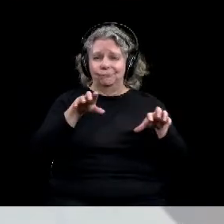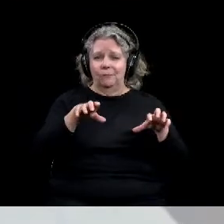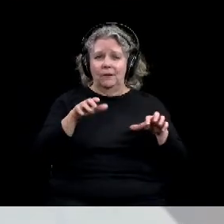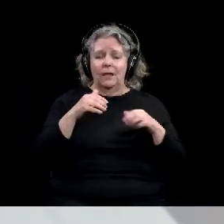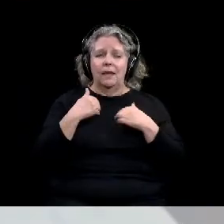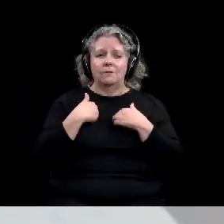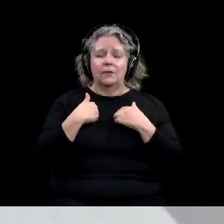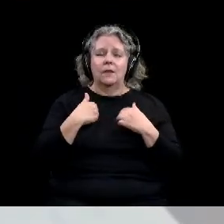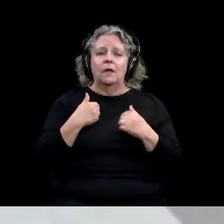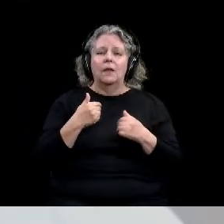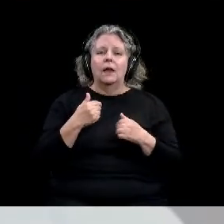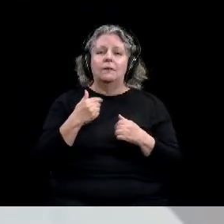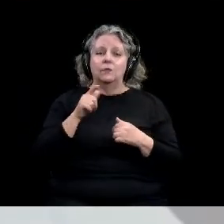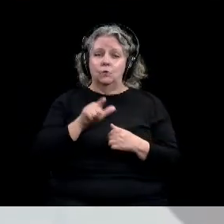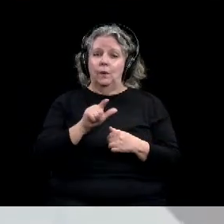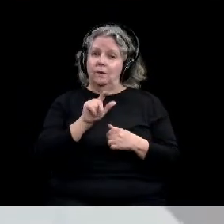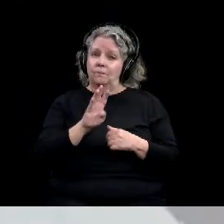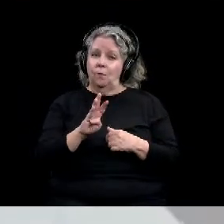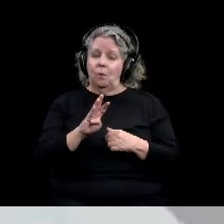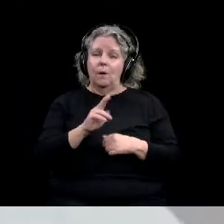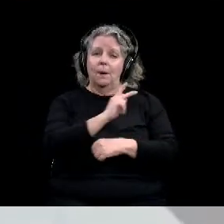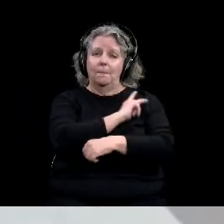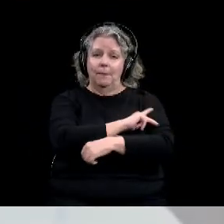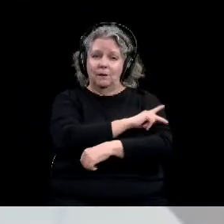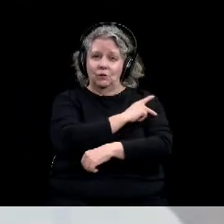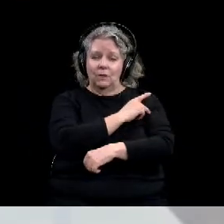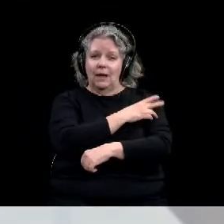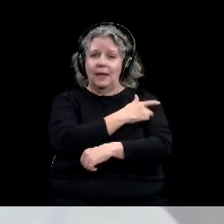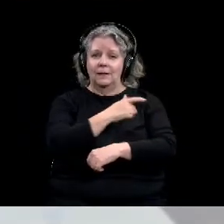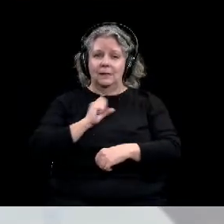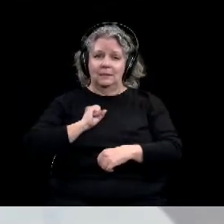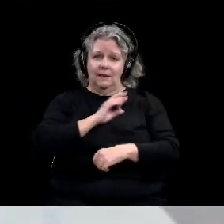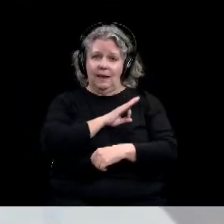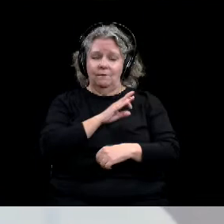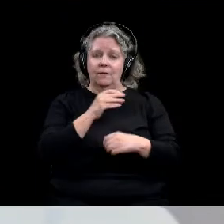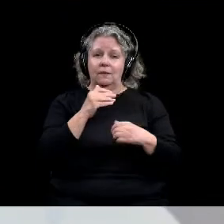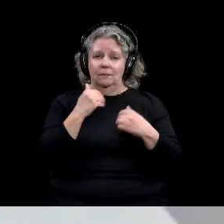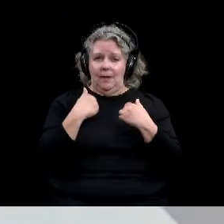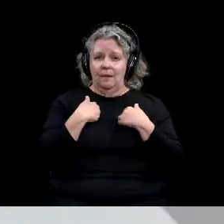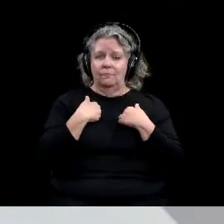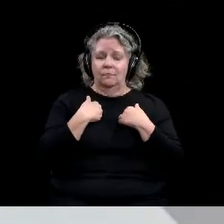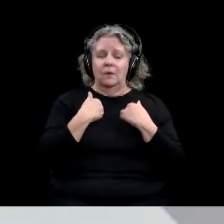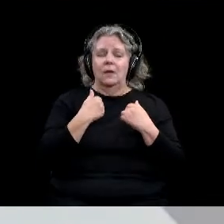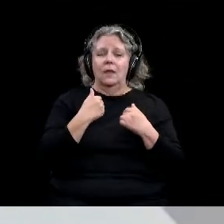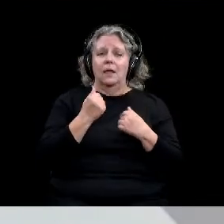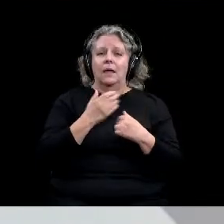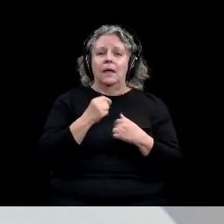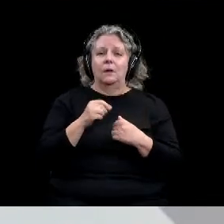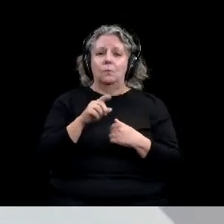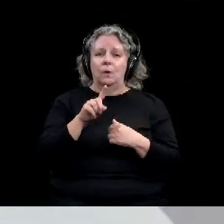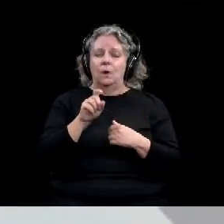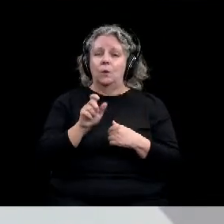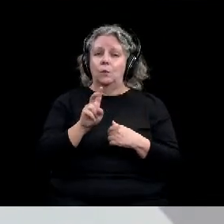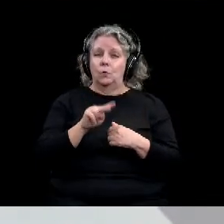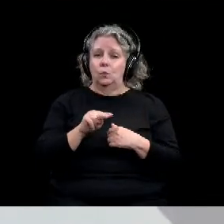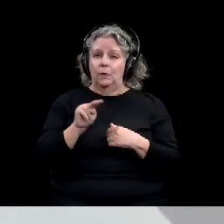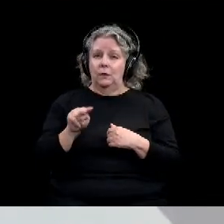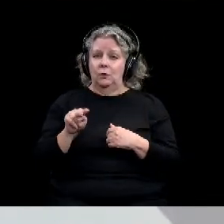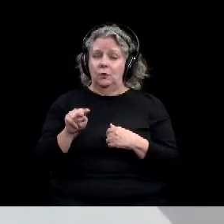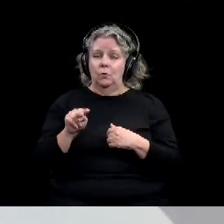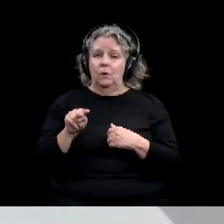in these facilities, and there have been 122 nursing home associated COVID-19 fatalities to